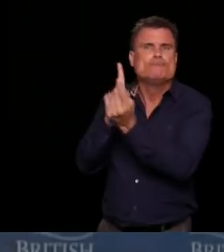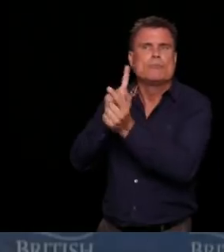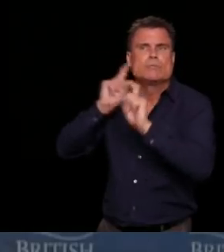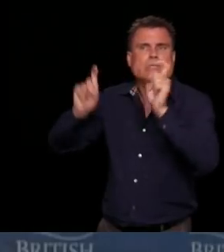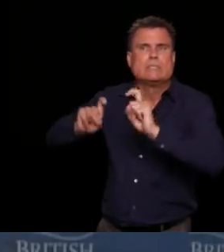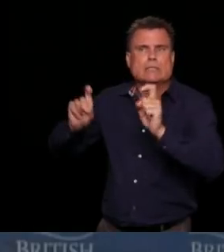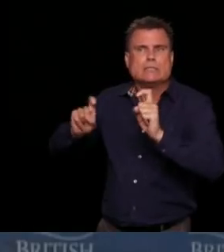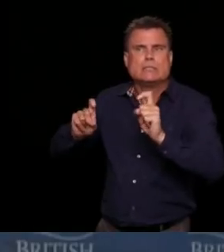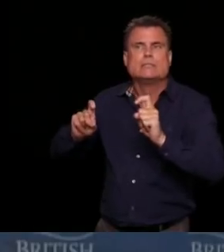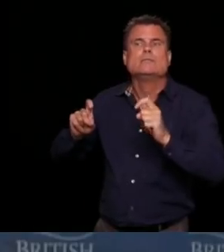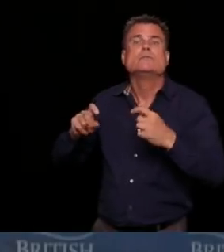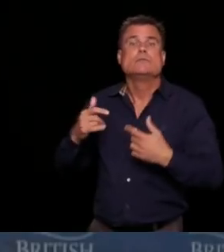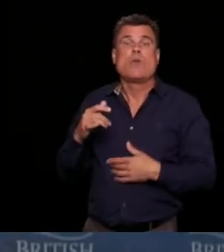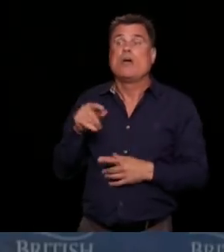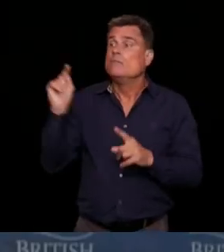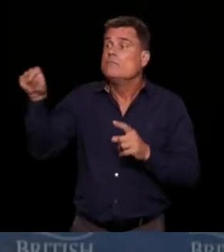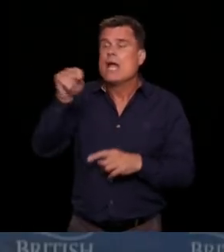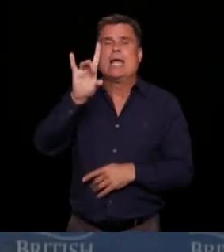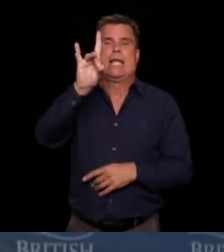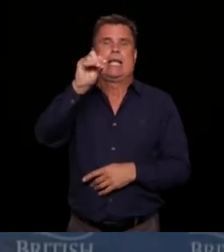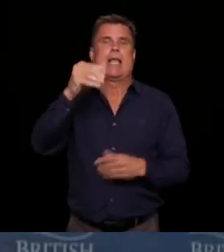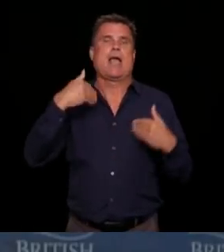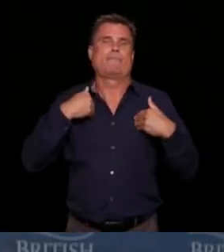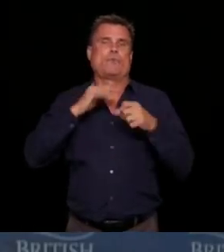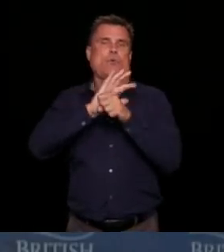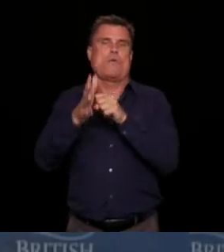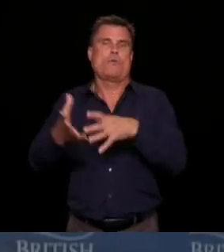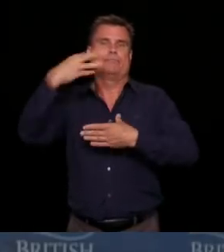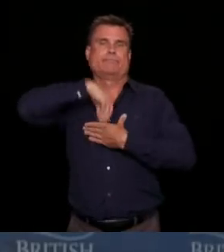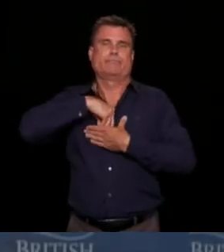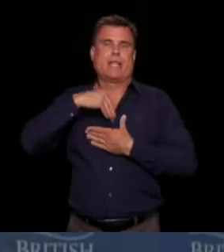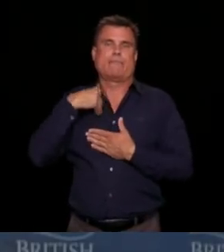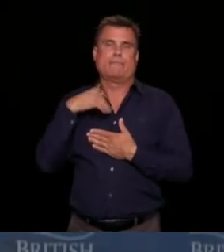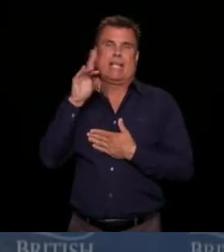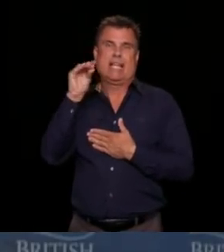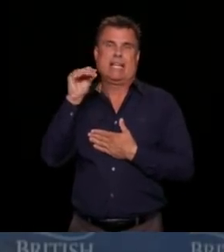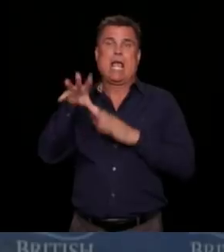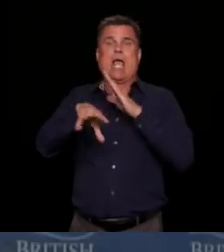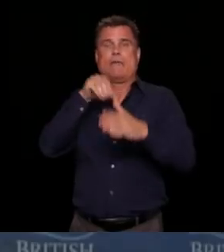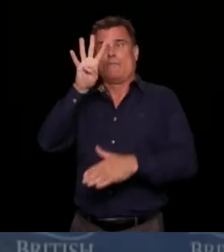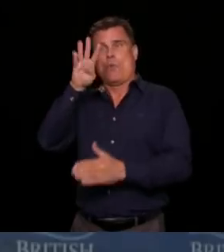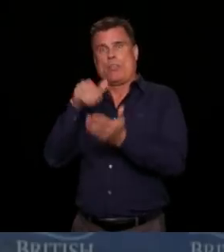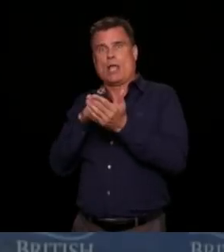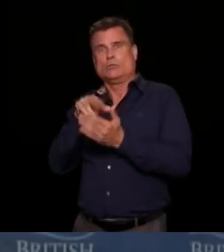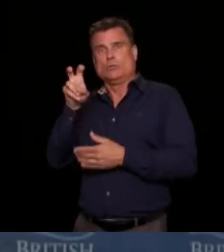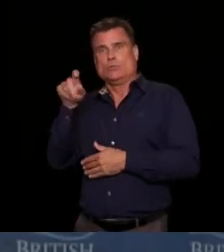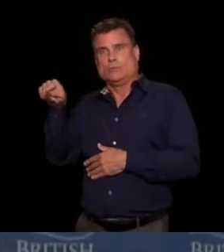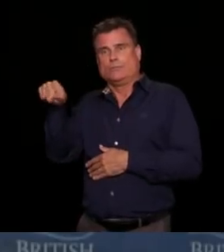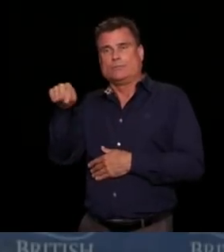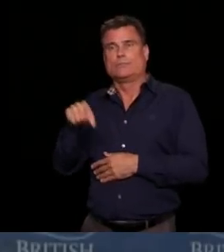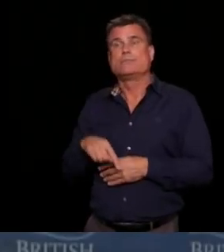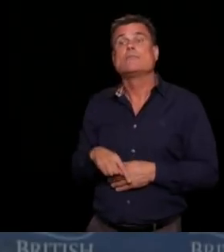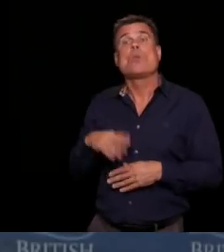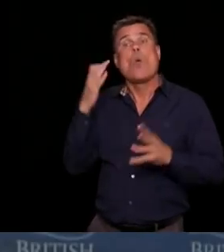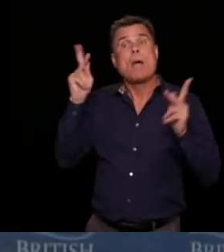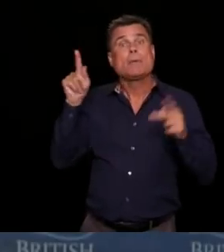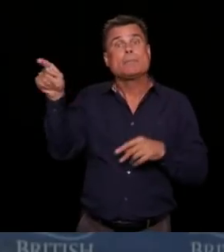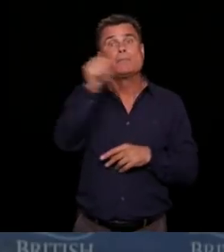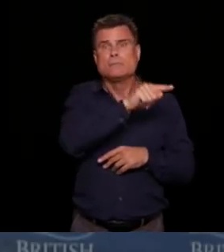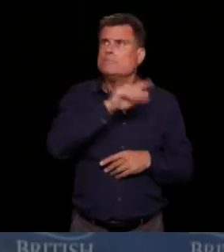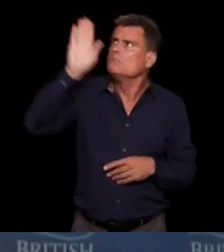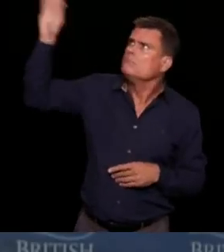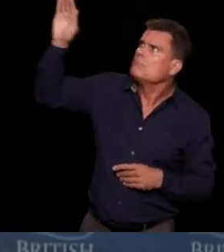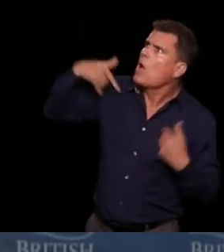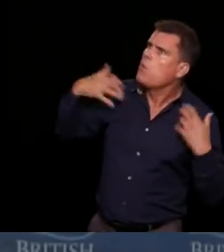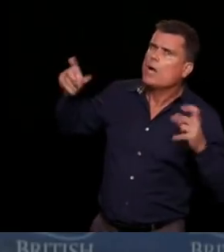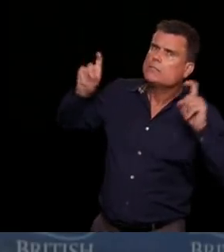80 positive tests, as Dr. Gustafson has reported, and that's an increase in the demand for testing that we saw before that. And so